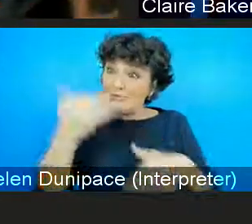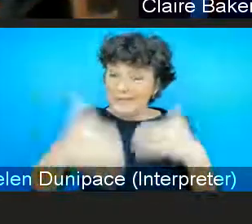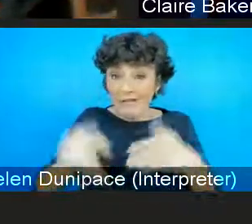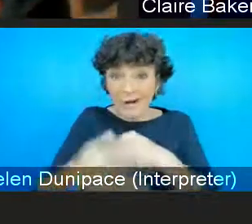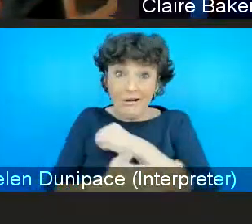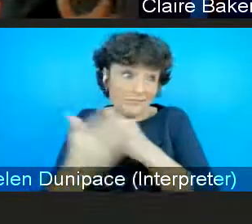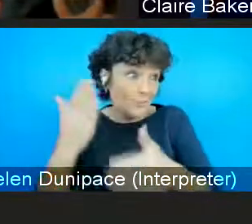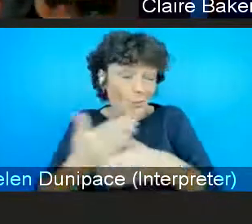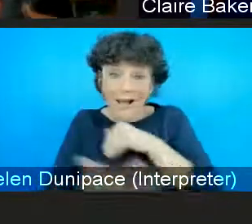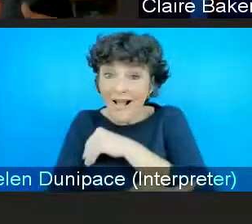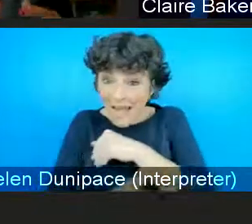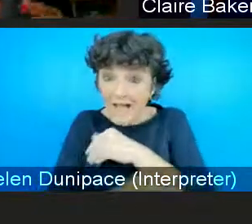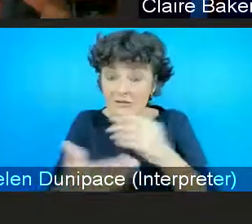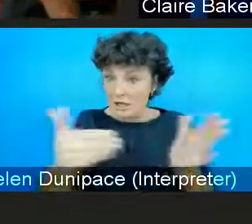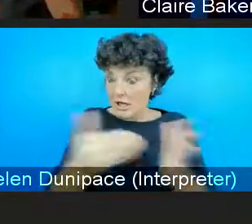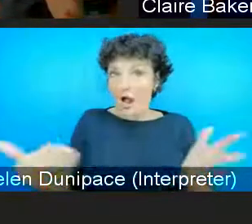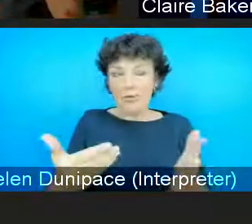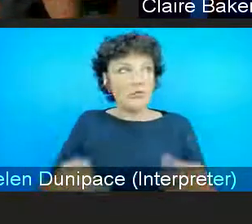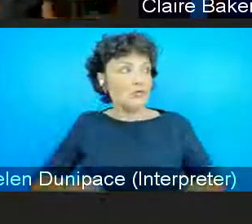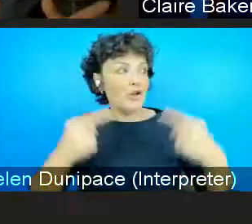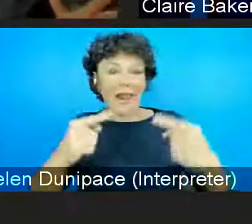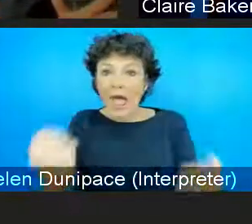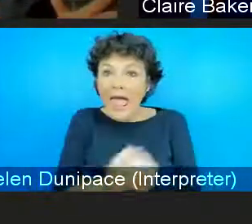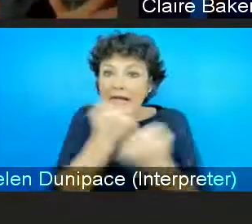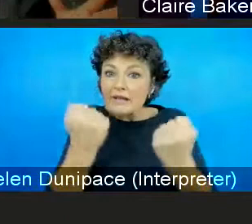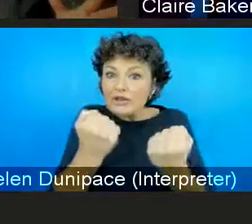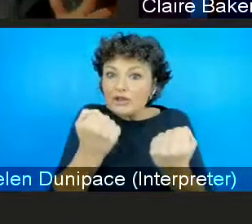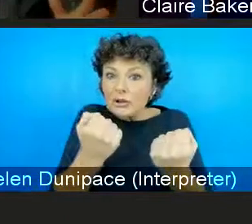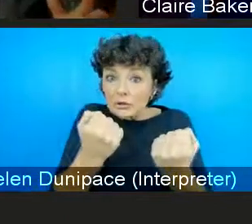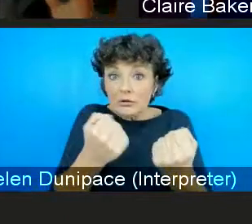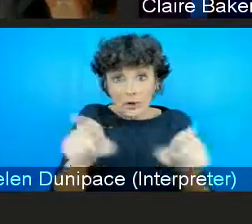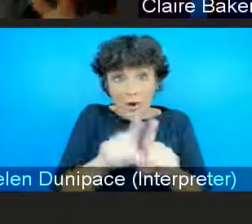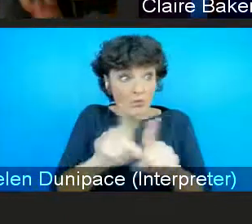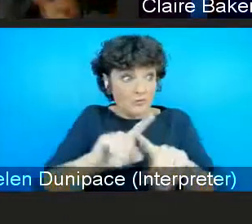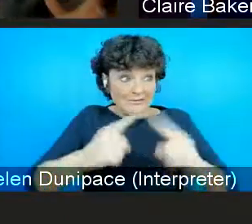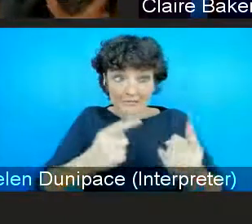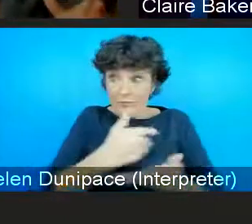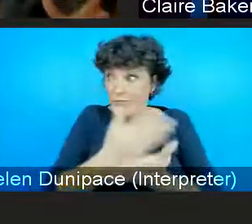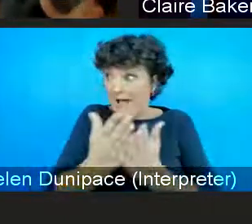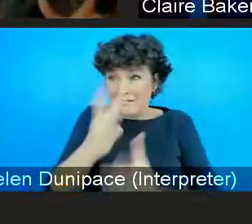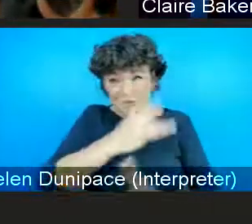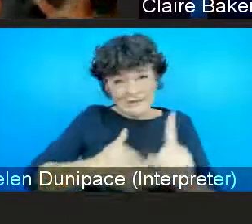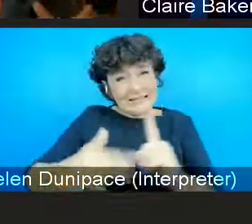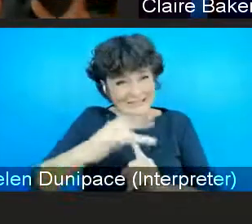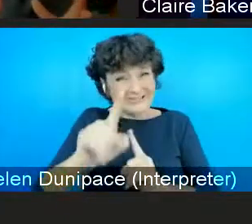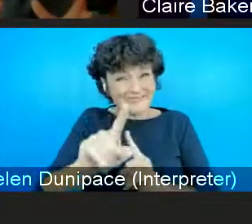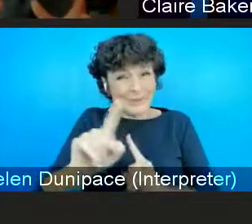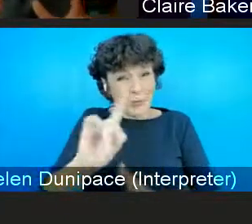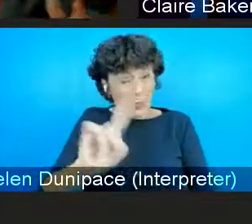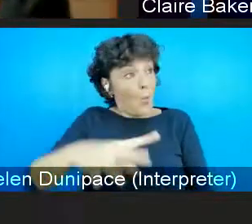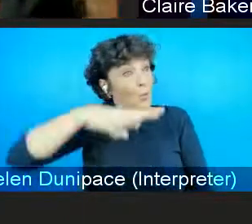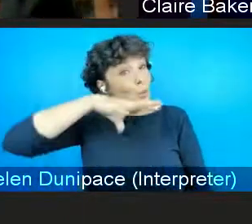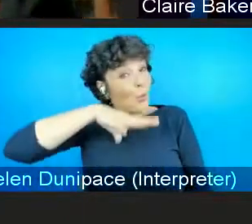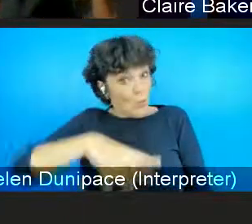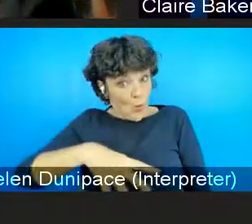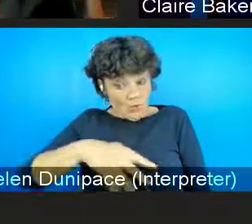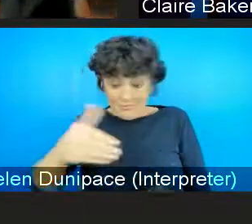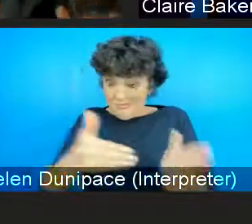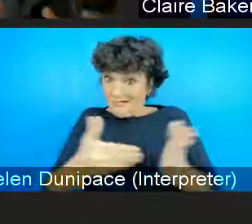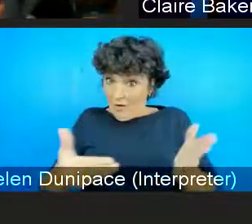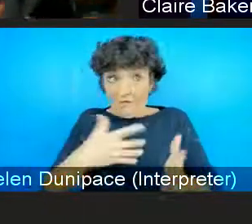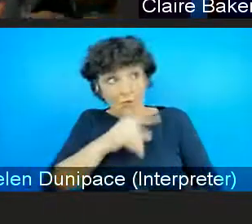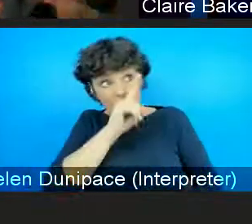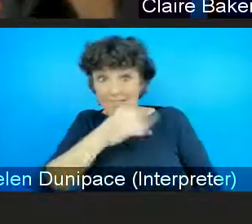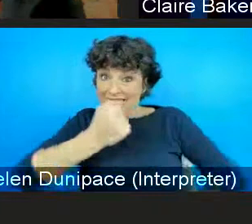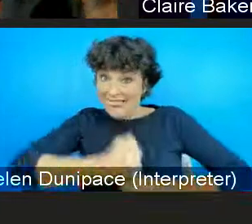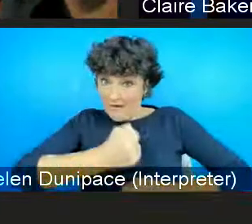the energy sector or different sections of the society. And what we are wanting at this stage from the government point